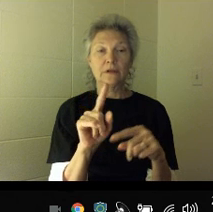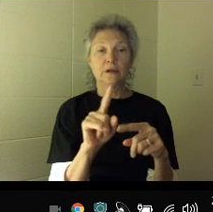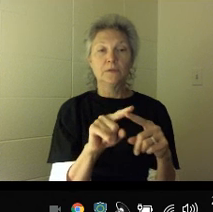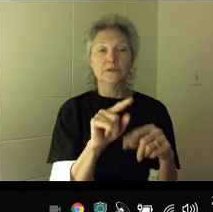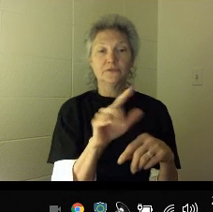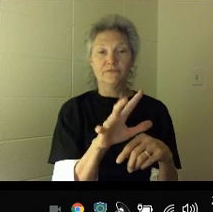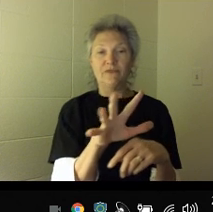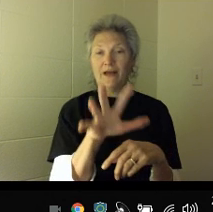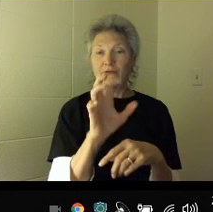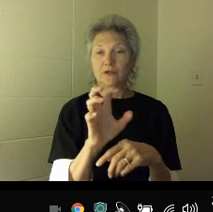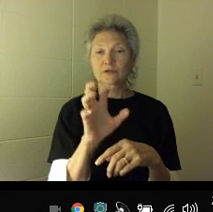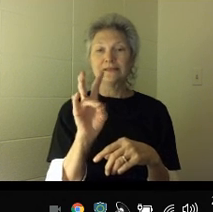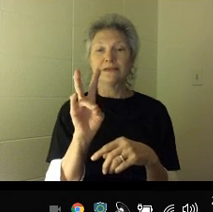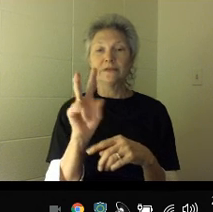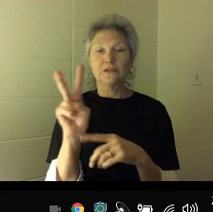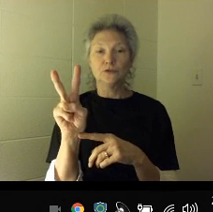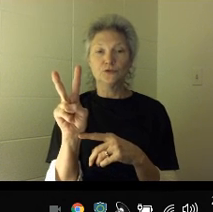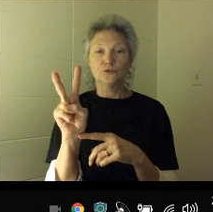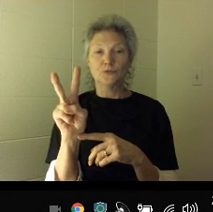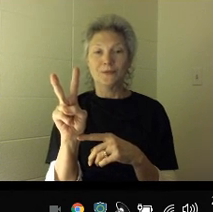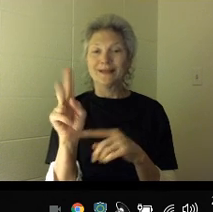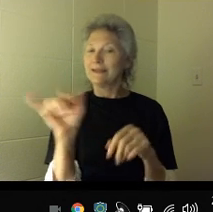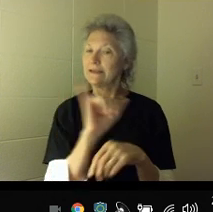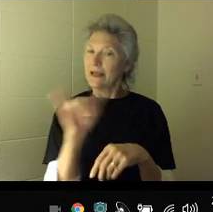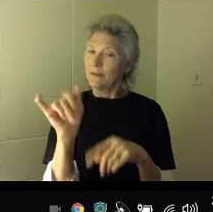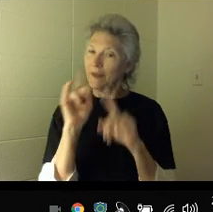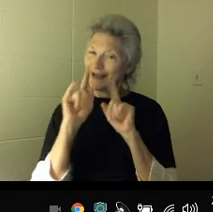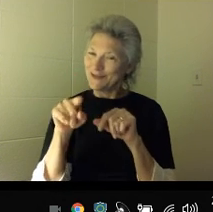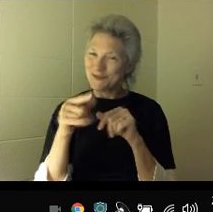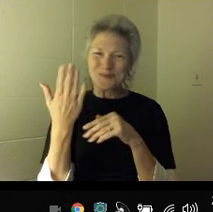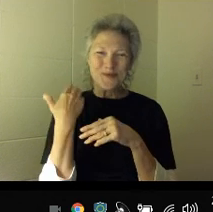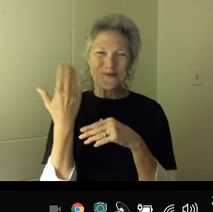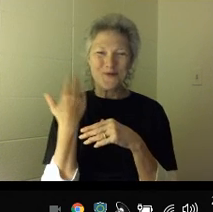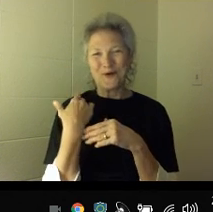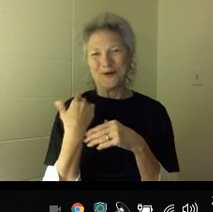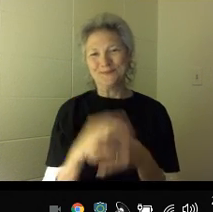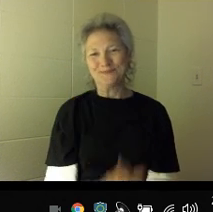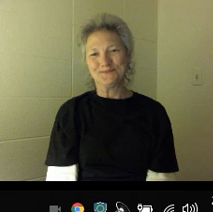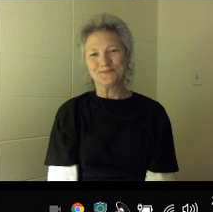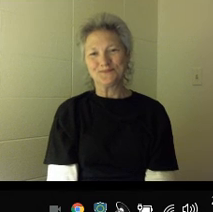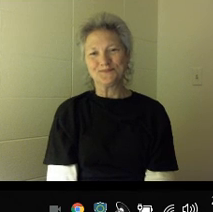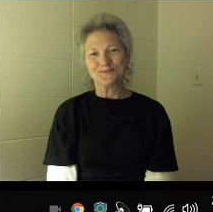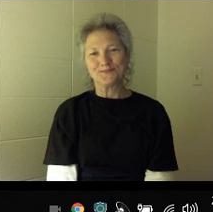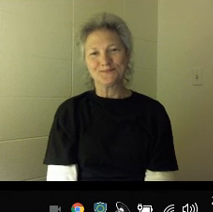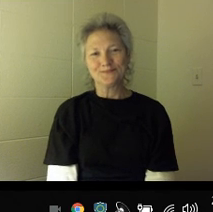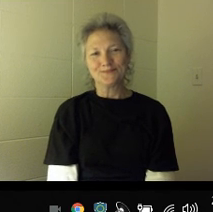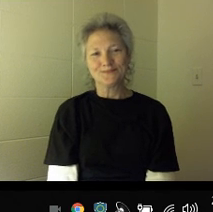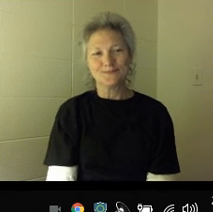to get 572, which is the same answer I got the last way that I solved it.